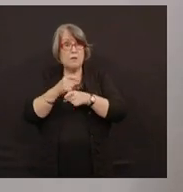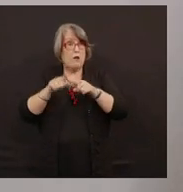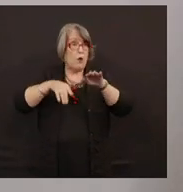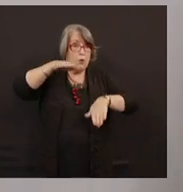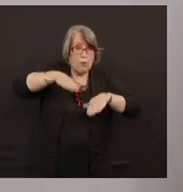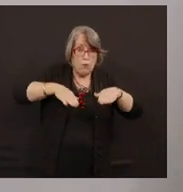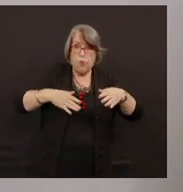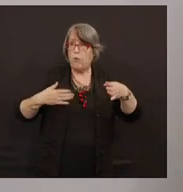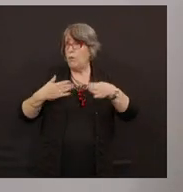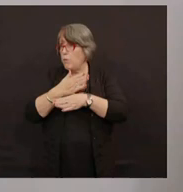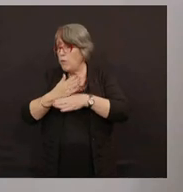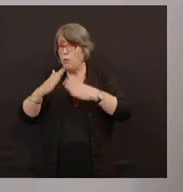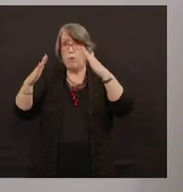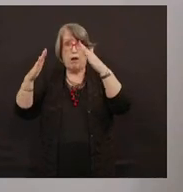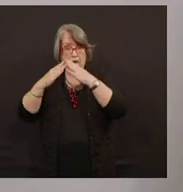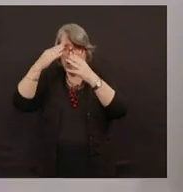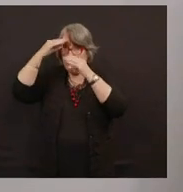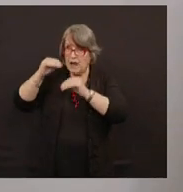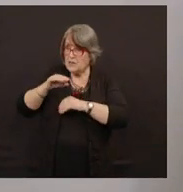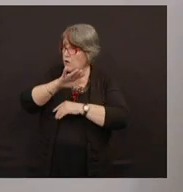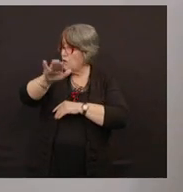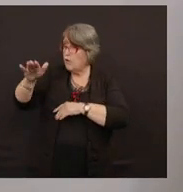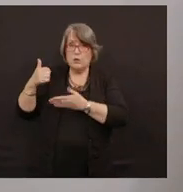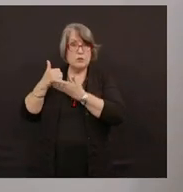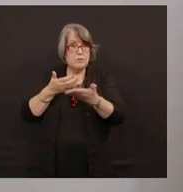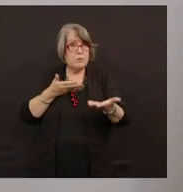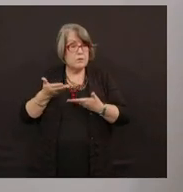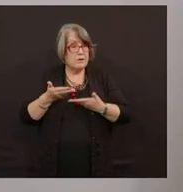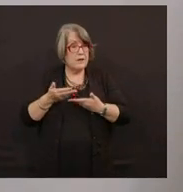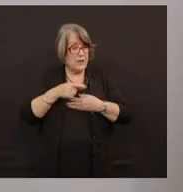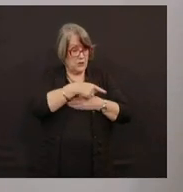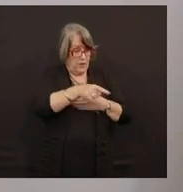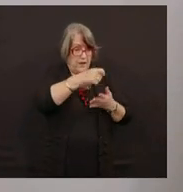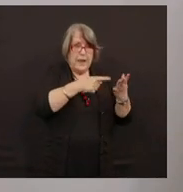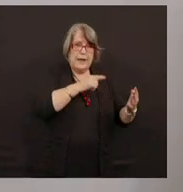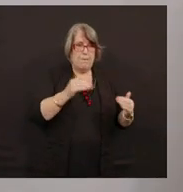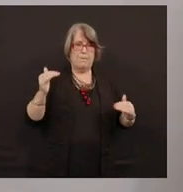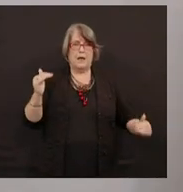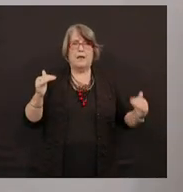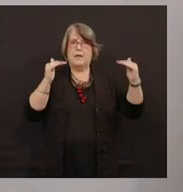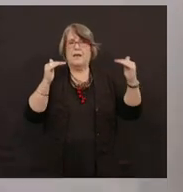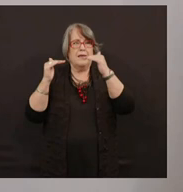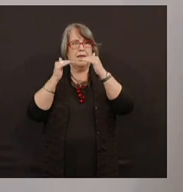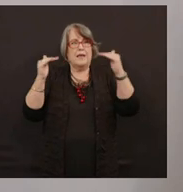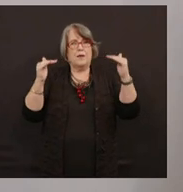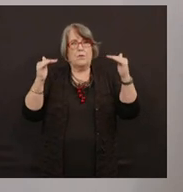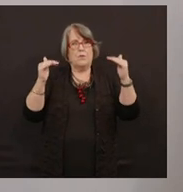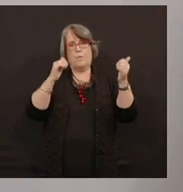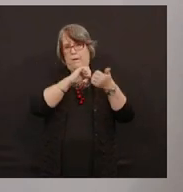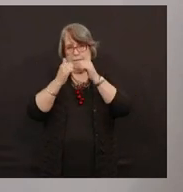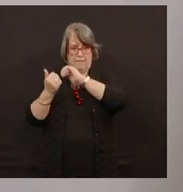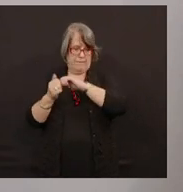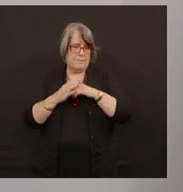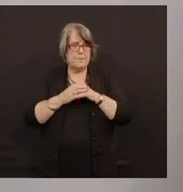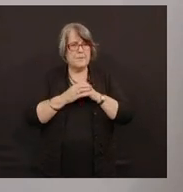education, employment, housing, health, and those support systems so that people with disability can be an equal part of those.